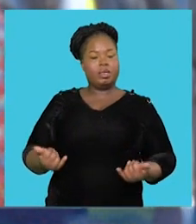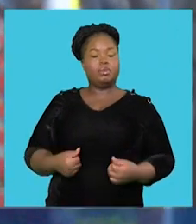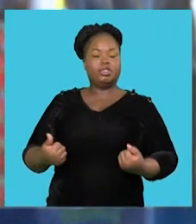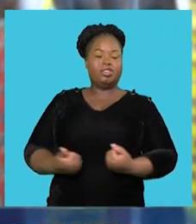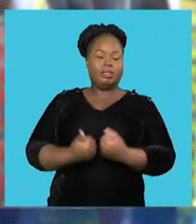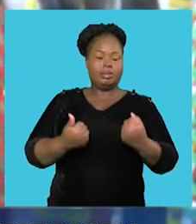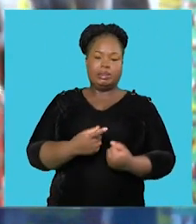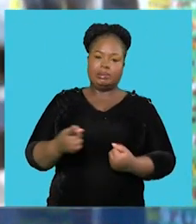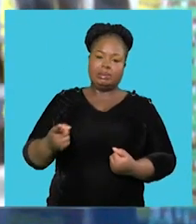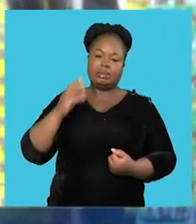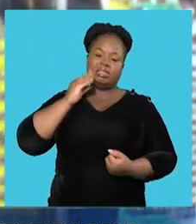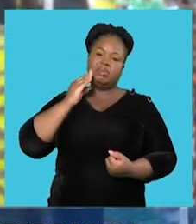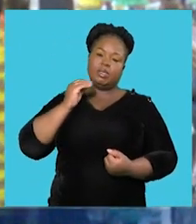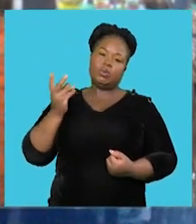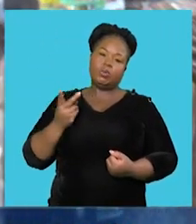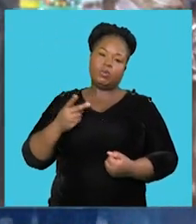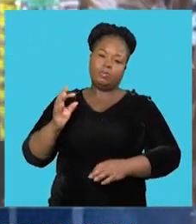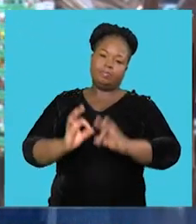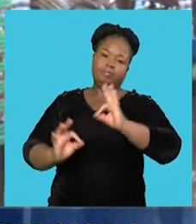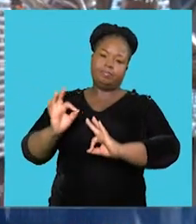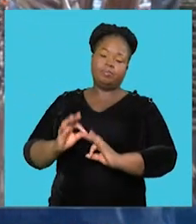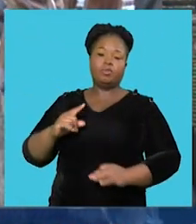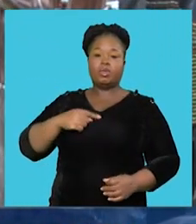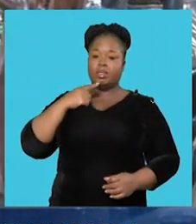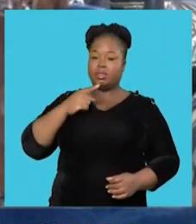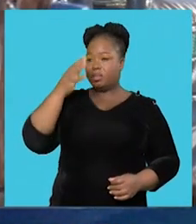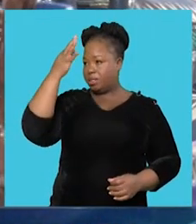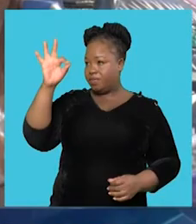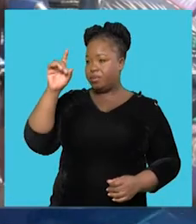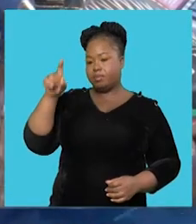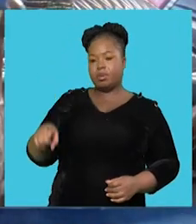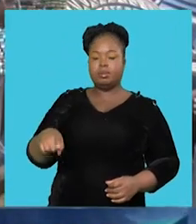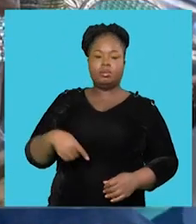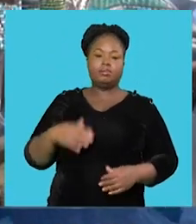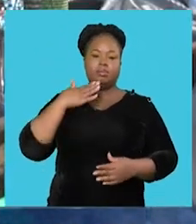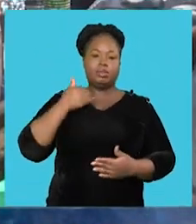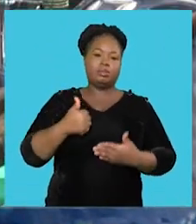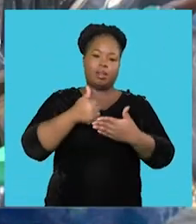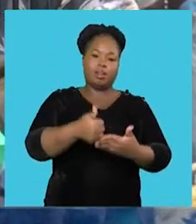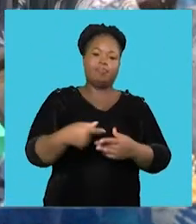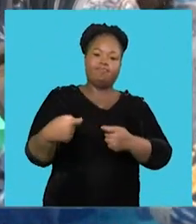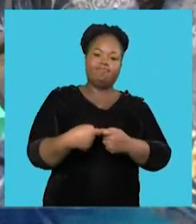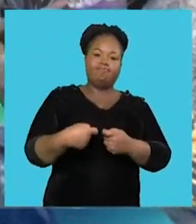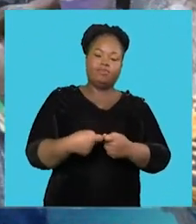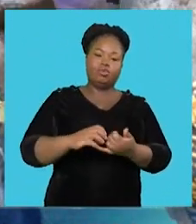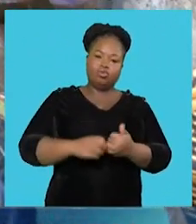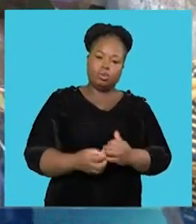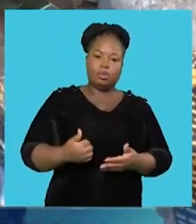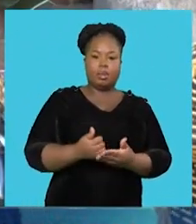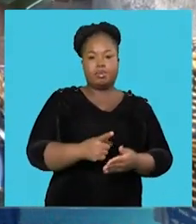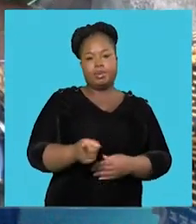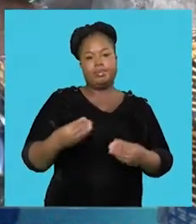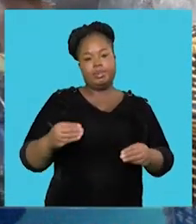mkini abatla nga bezana na yo. Bememele la kuhulumente, uku ba abani ke inga, so uku kaule la nanabo.